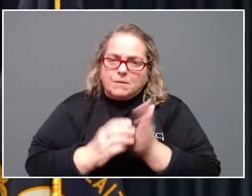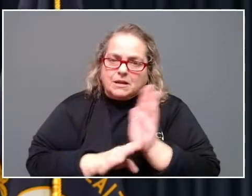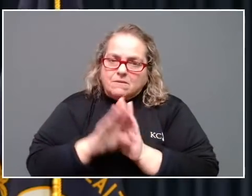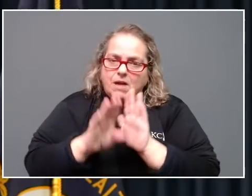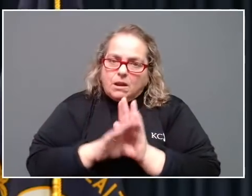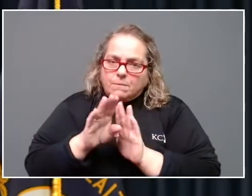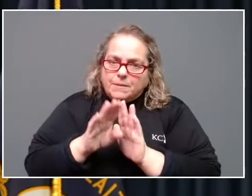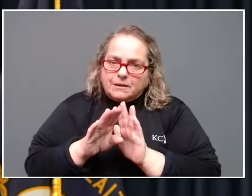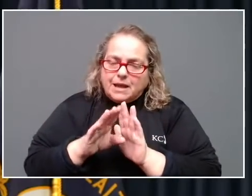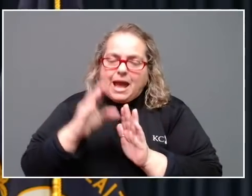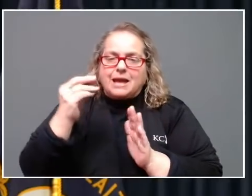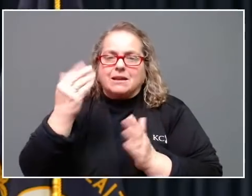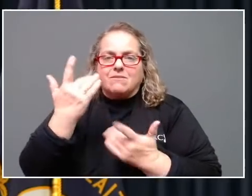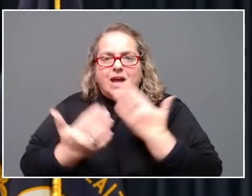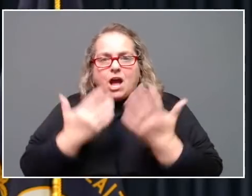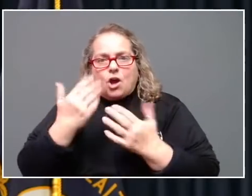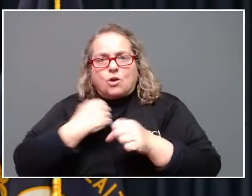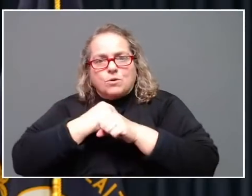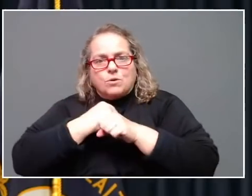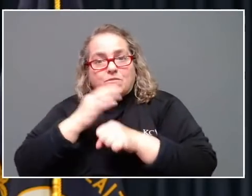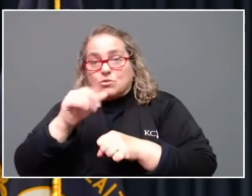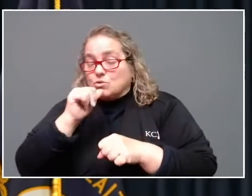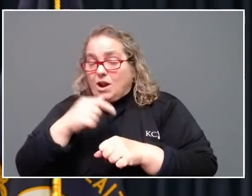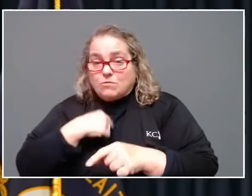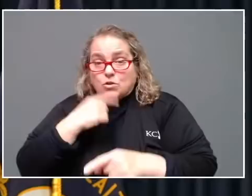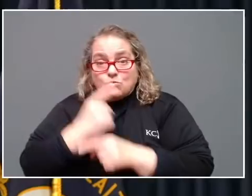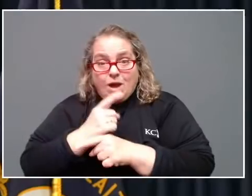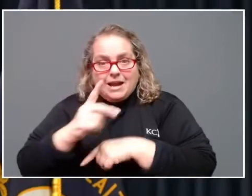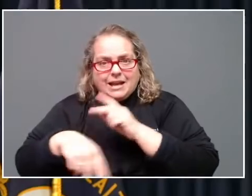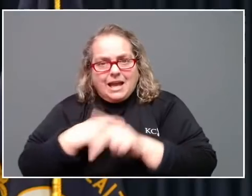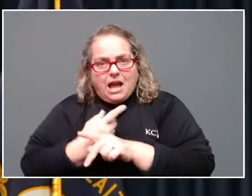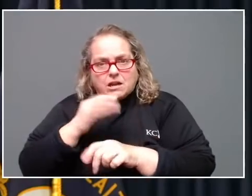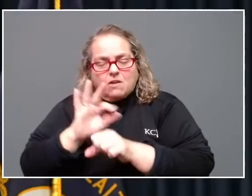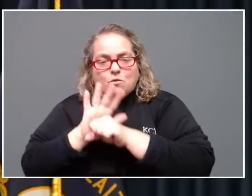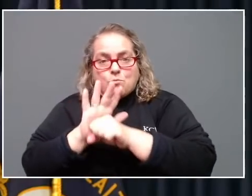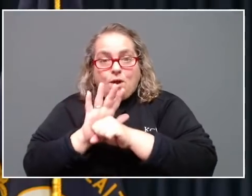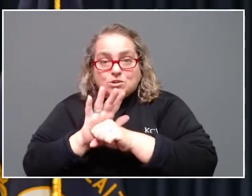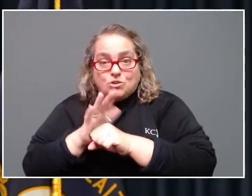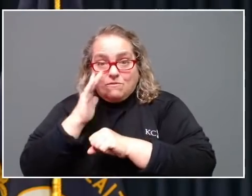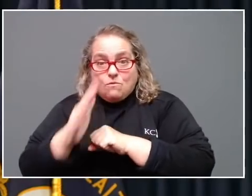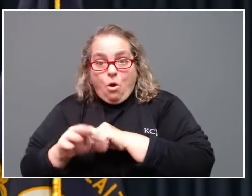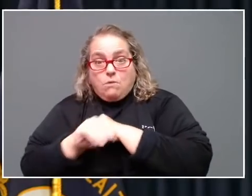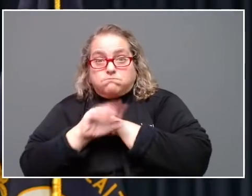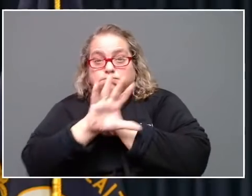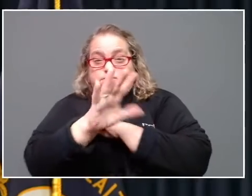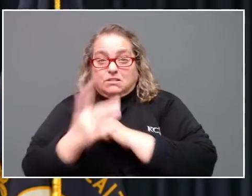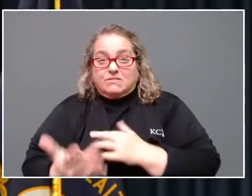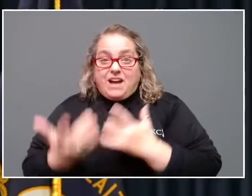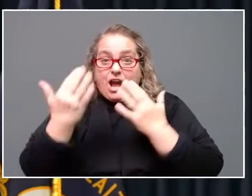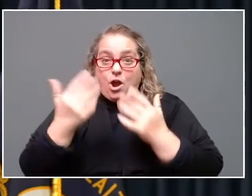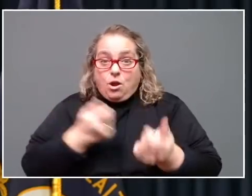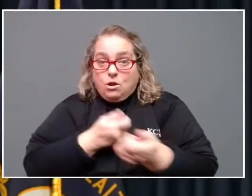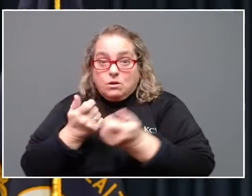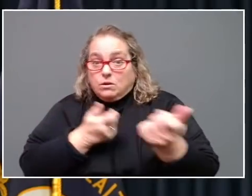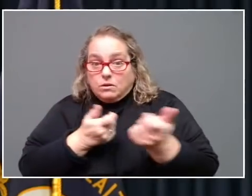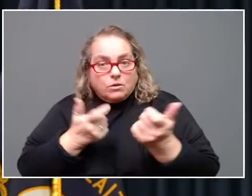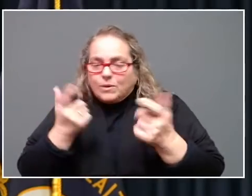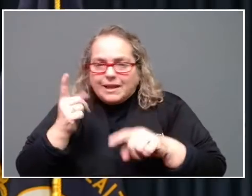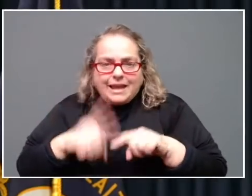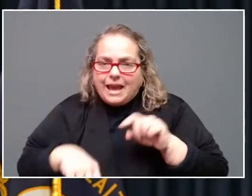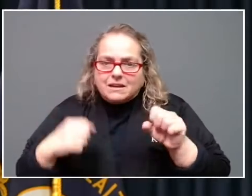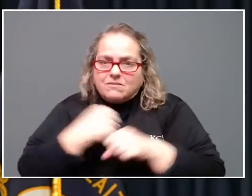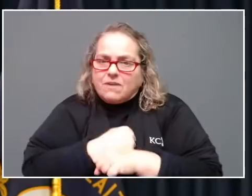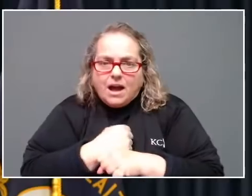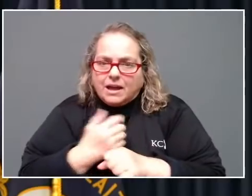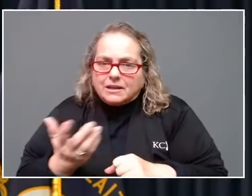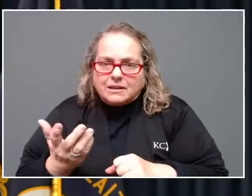fire protection. If you don't have the right amount of pressure, you can't fight fires in neighborhoods as effectively as you could